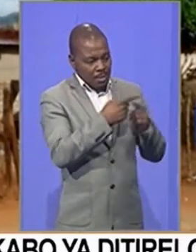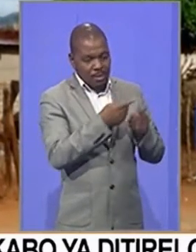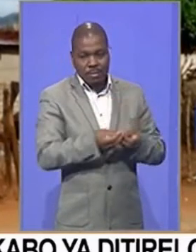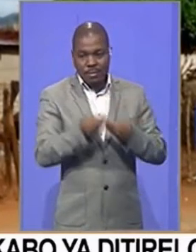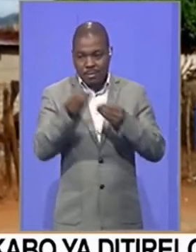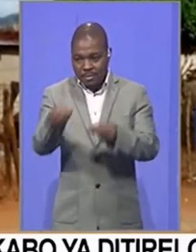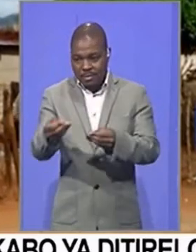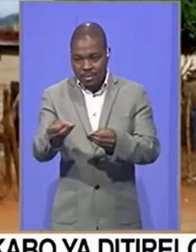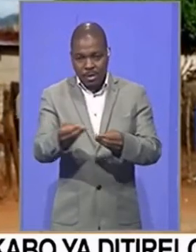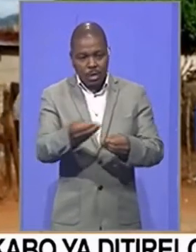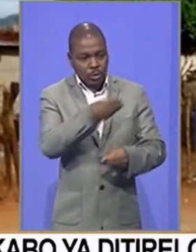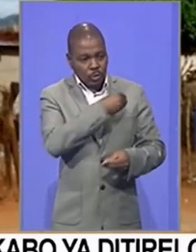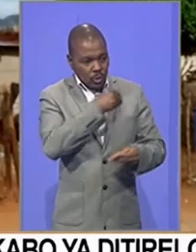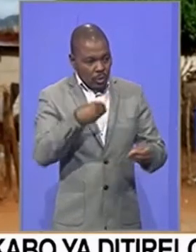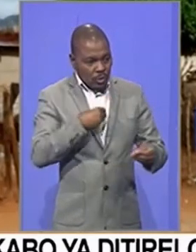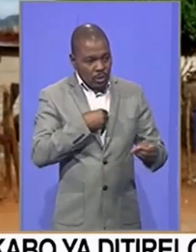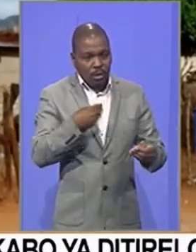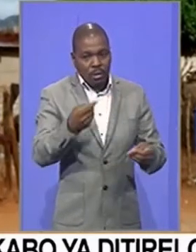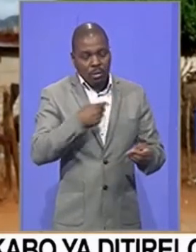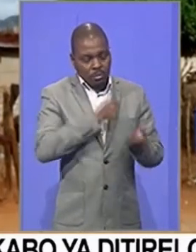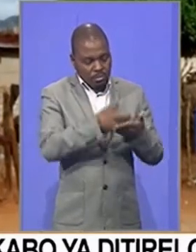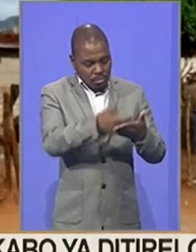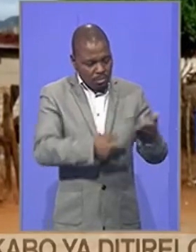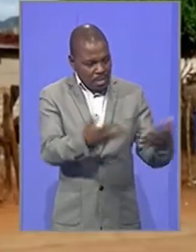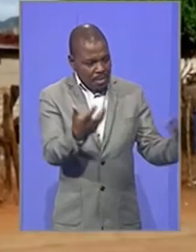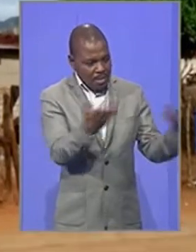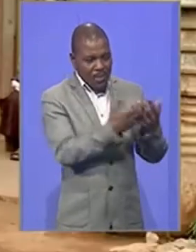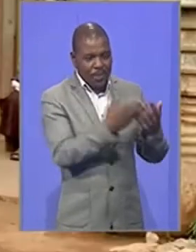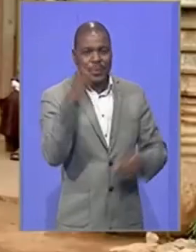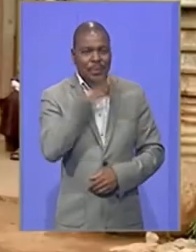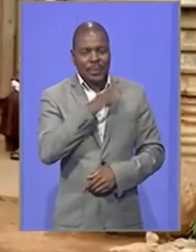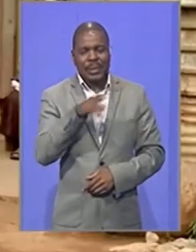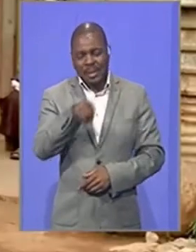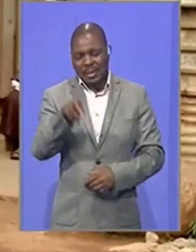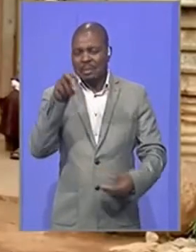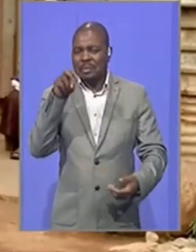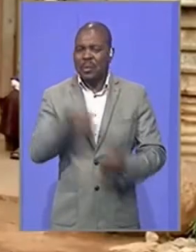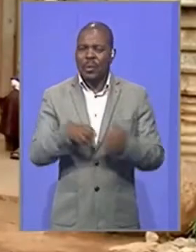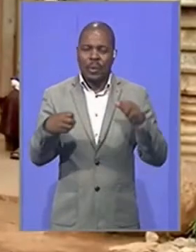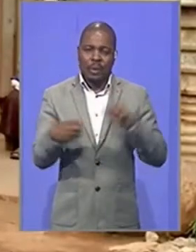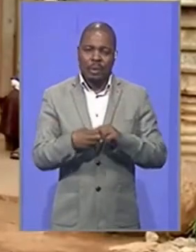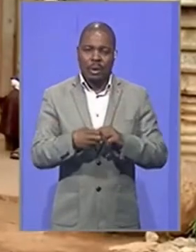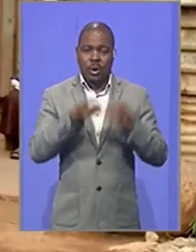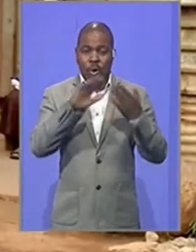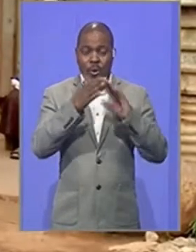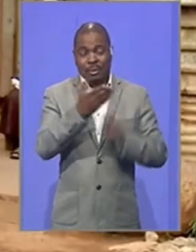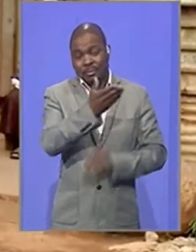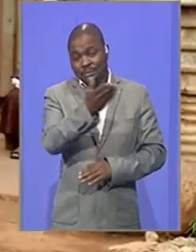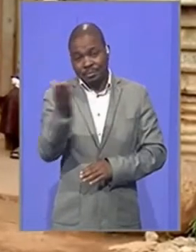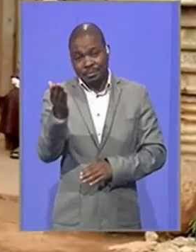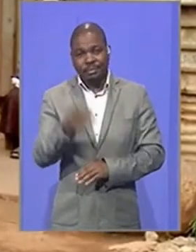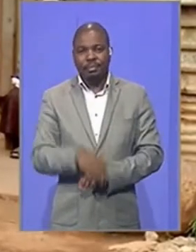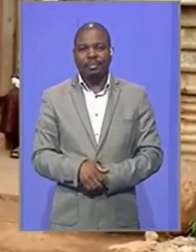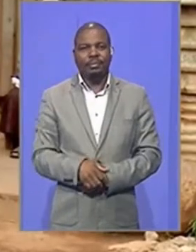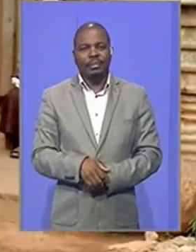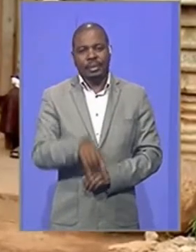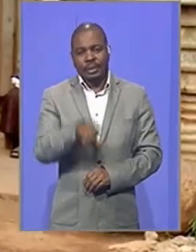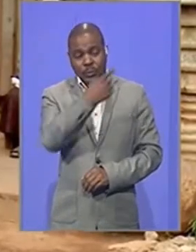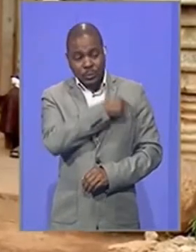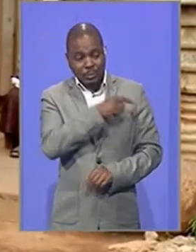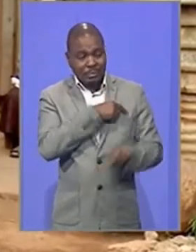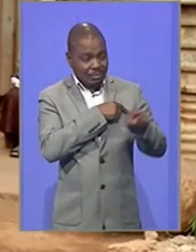ba ngwatšeng di se gona ka sepetlele jale e ba mathata gore setšhaba sa bo rena ka dipetlele tša